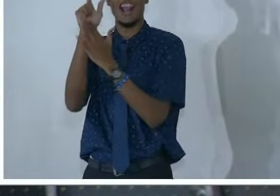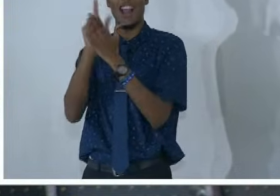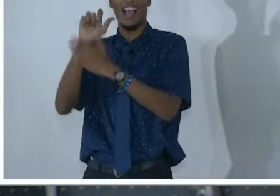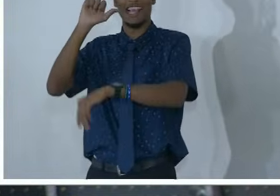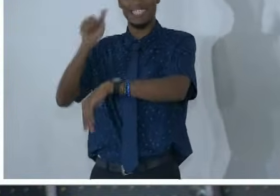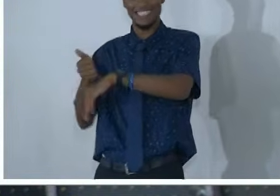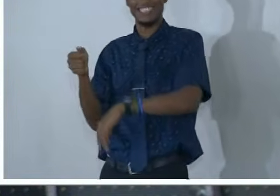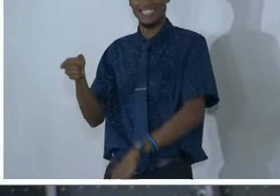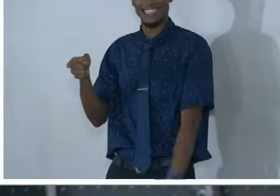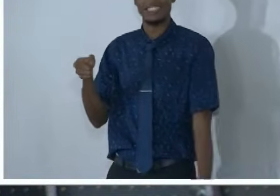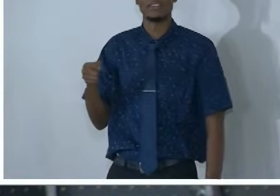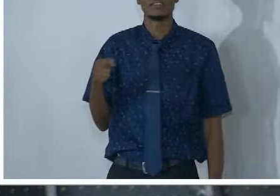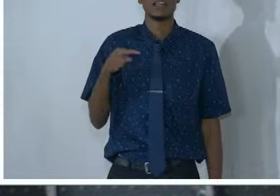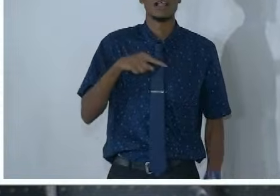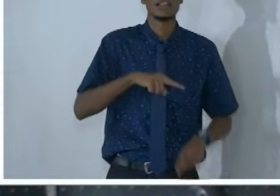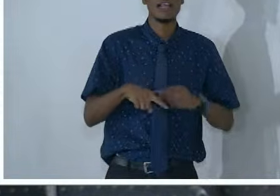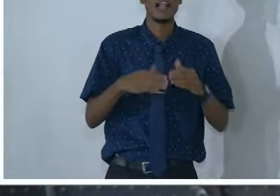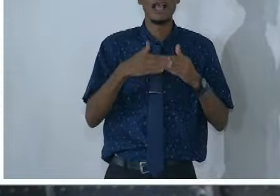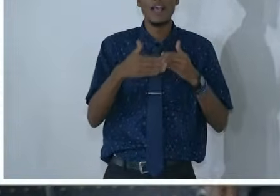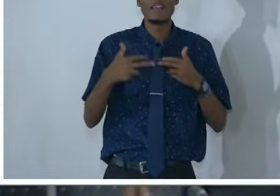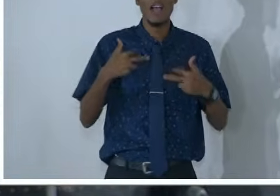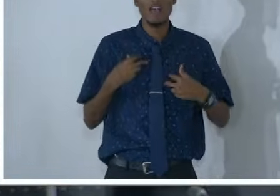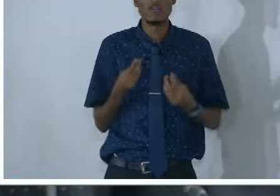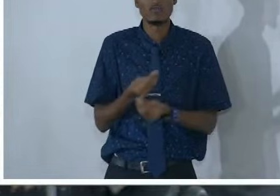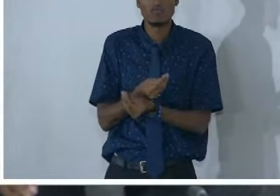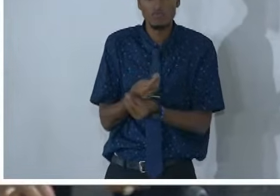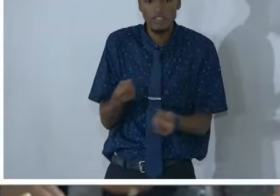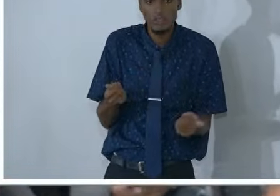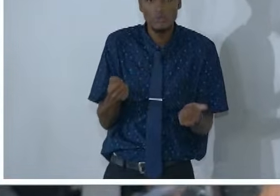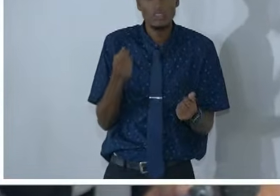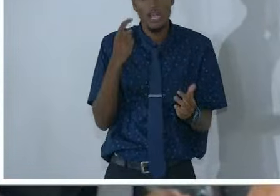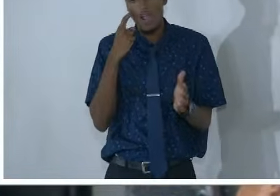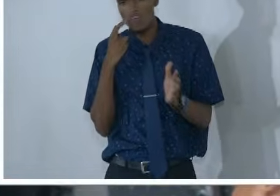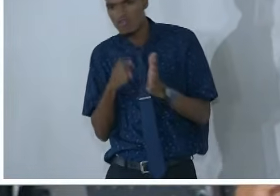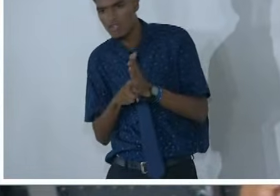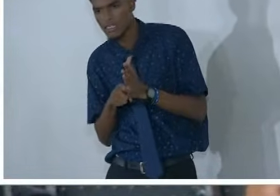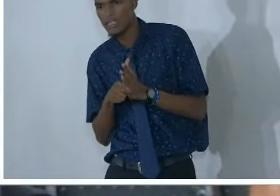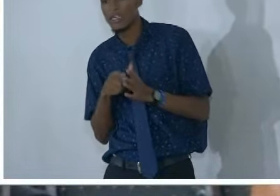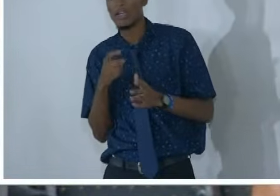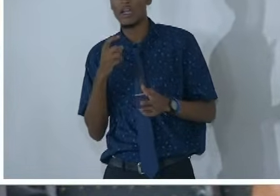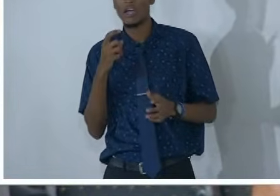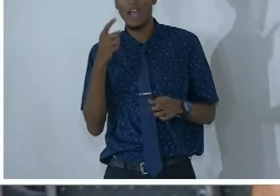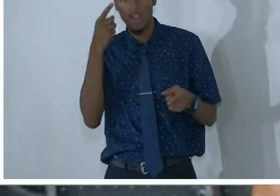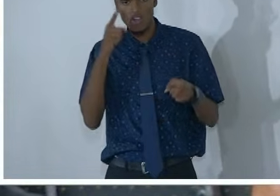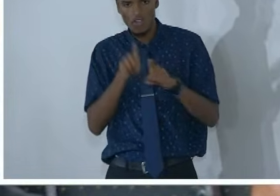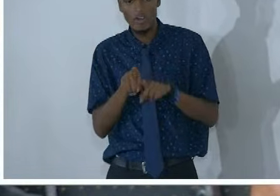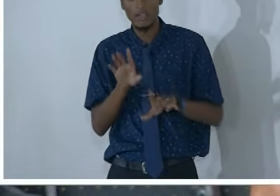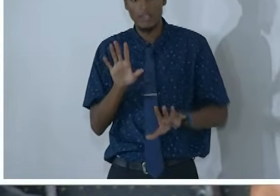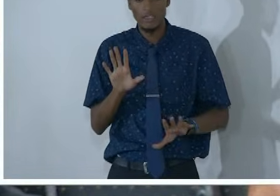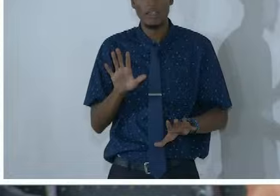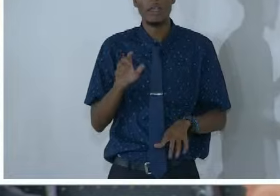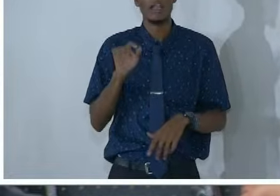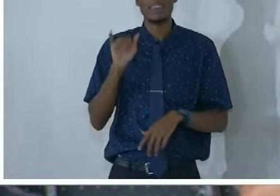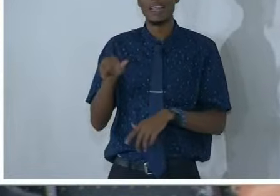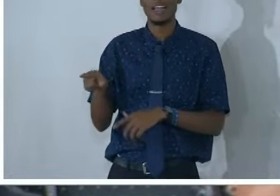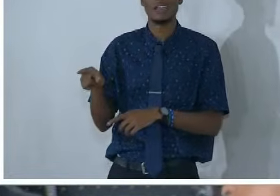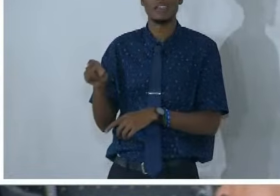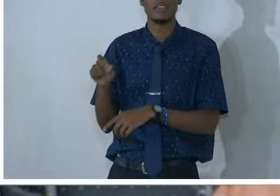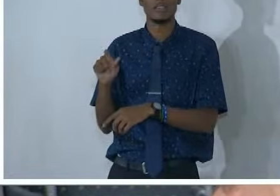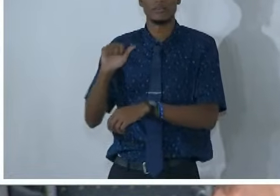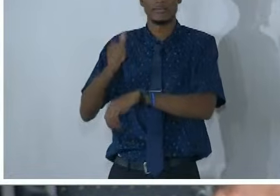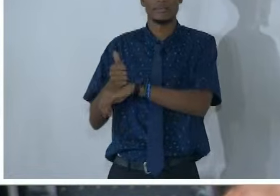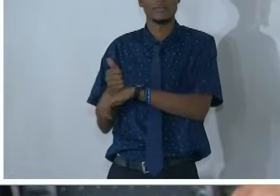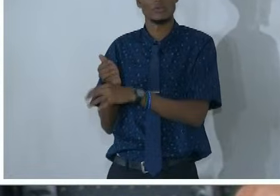a resolution is agreed on, this agreement is enforceable by law. And that gives